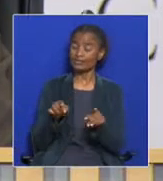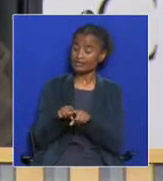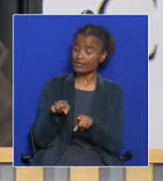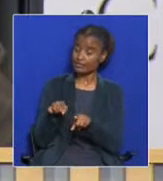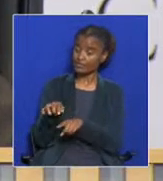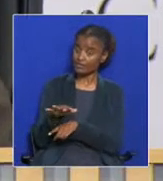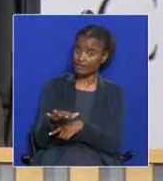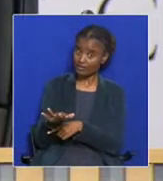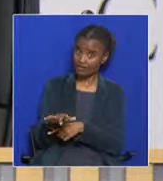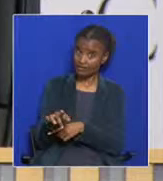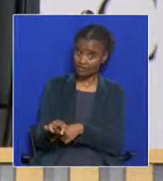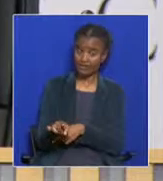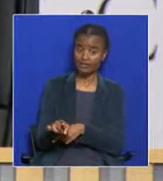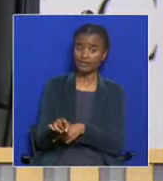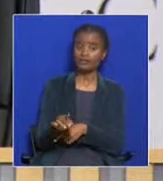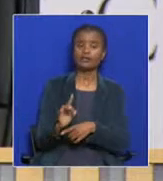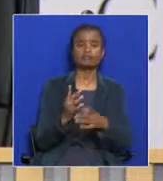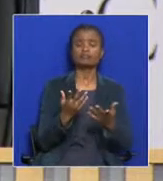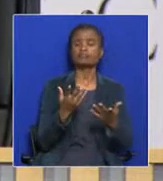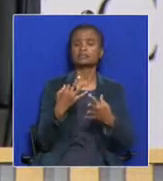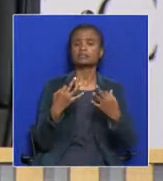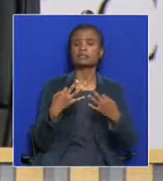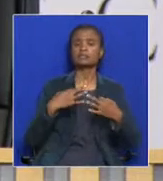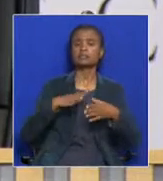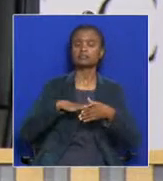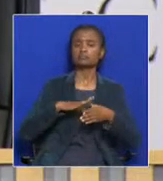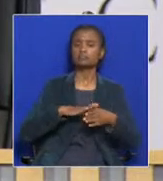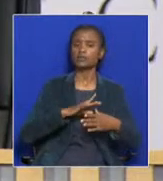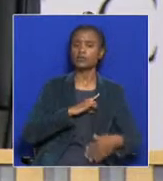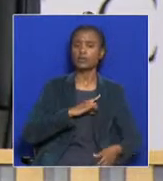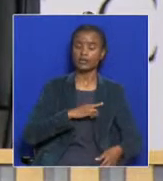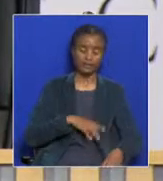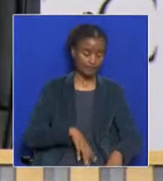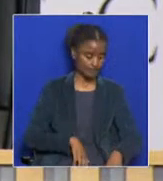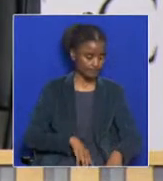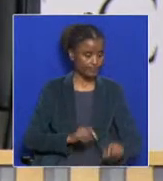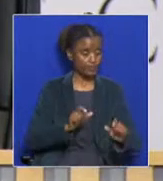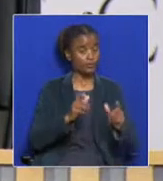for that? Commissioner, 999.